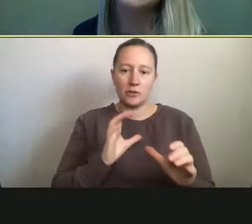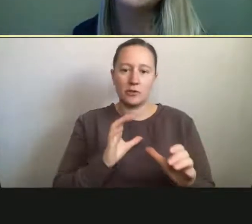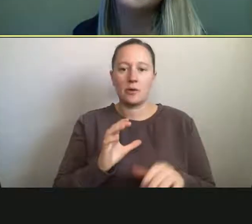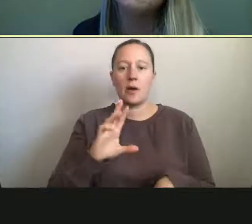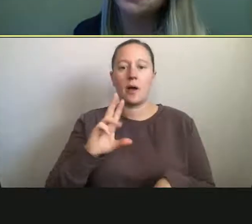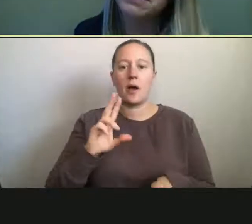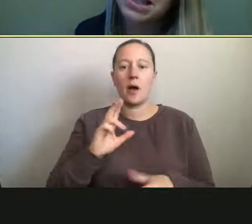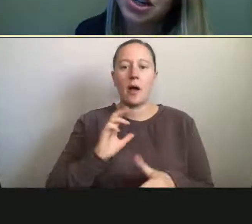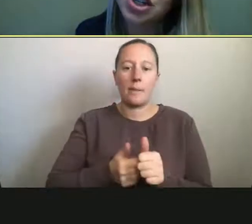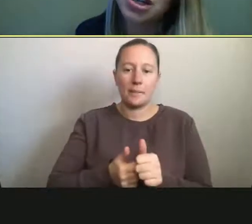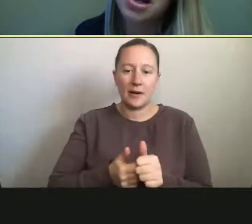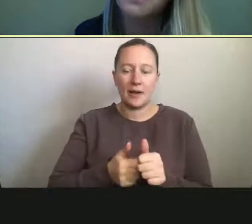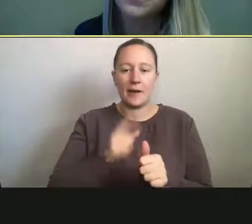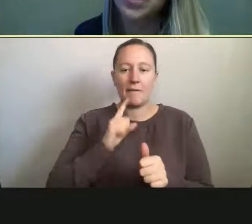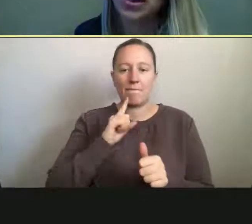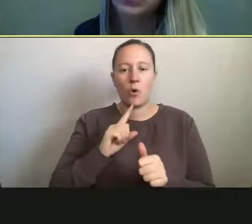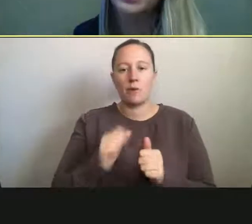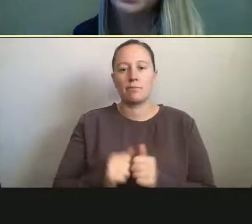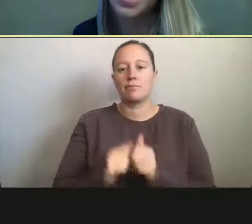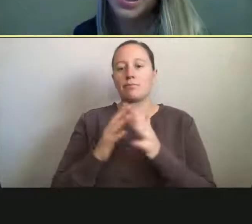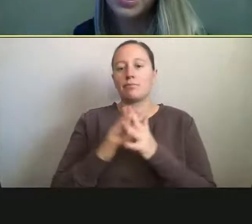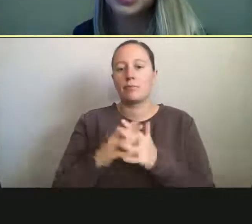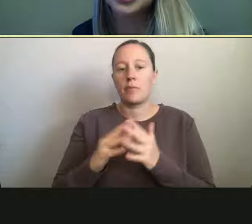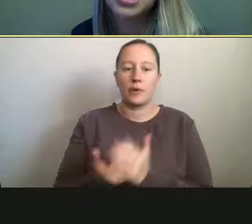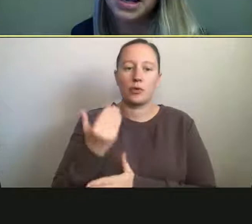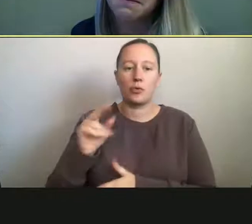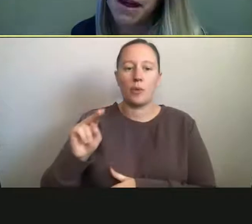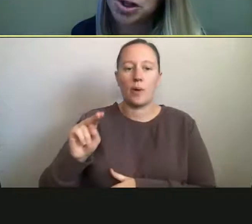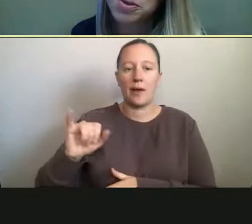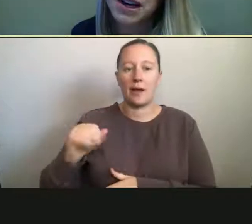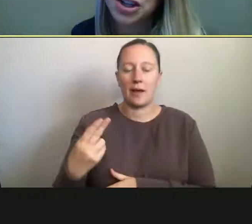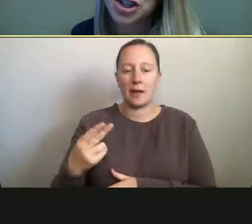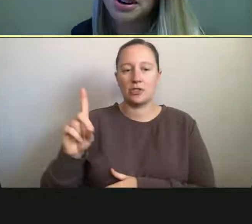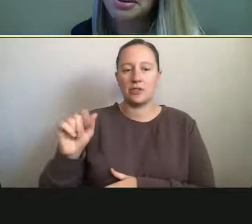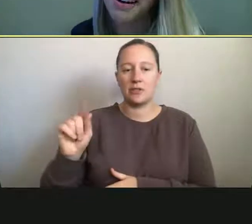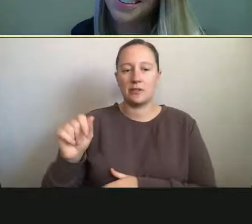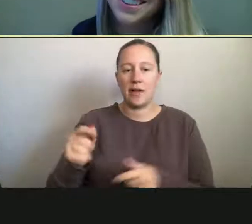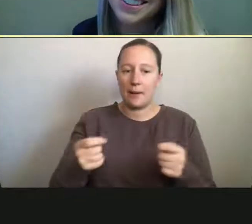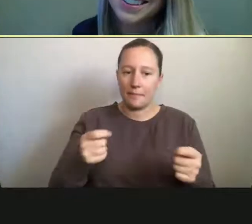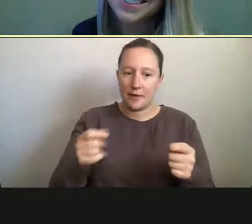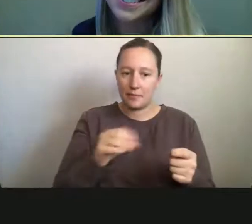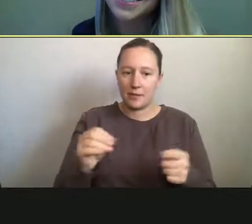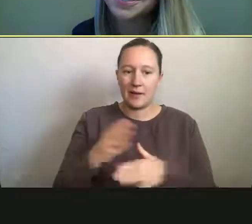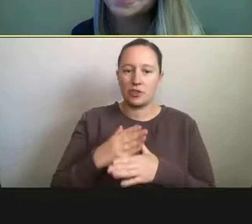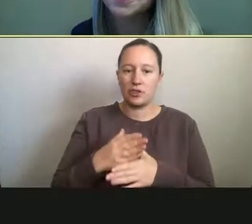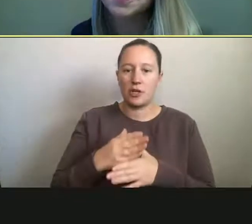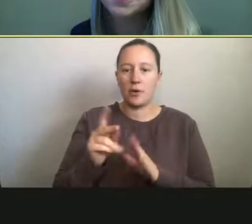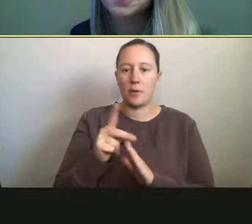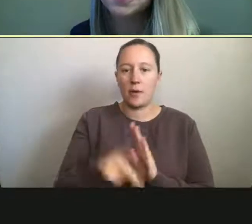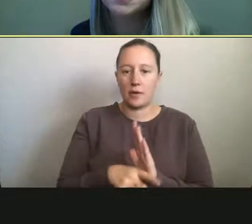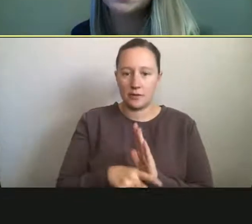update on the implementation of the new NIH data management and sharing policy.